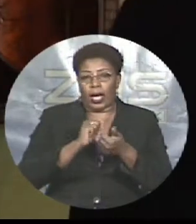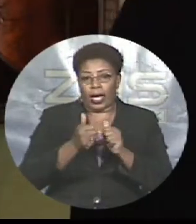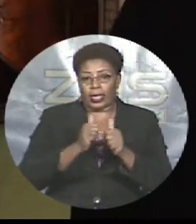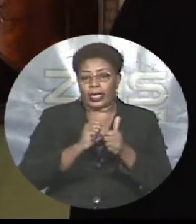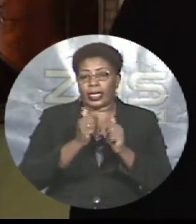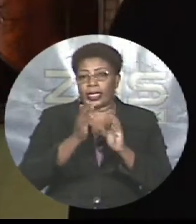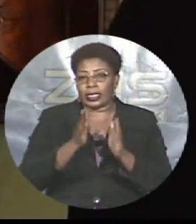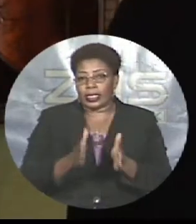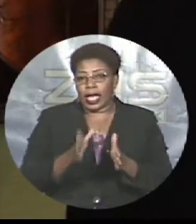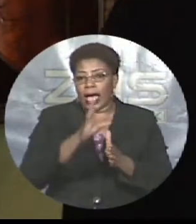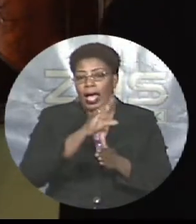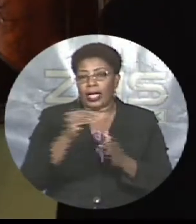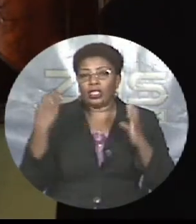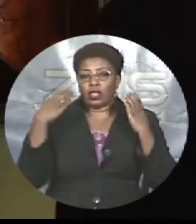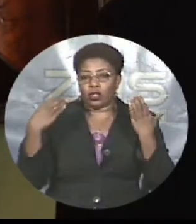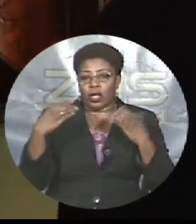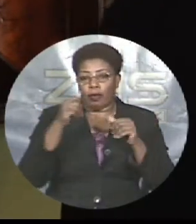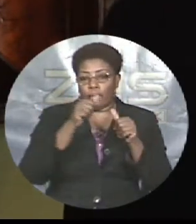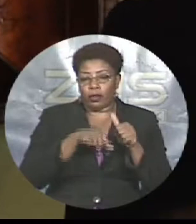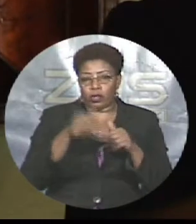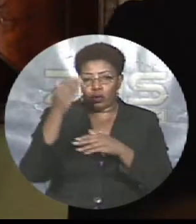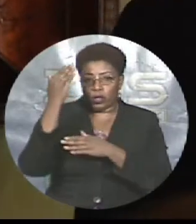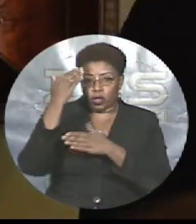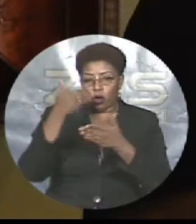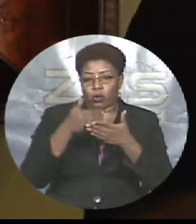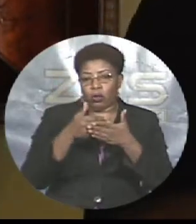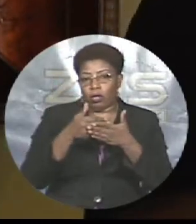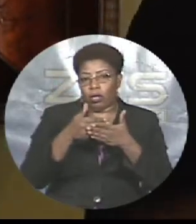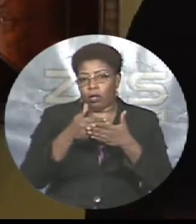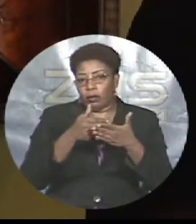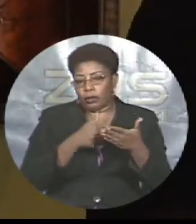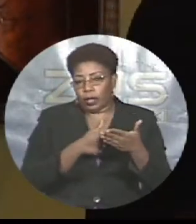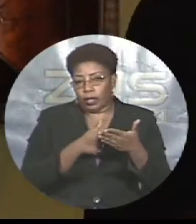everybody will be made aware prior to the next